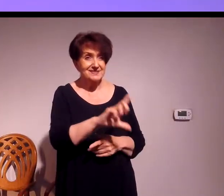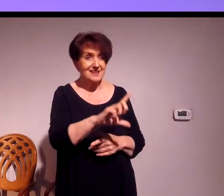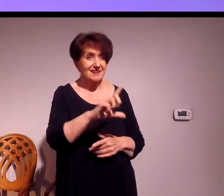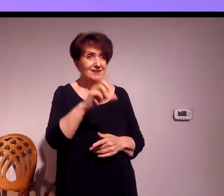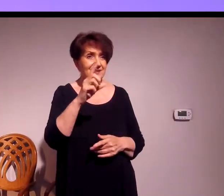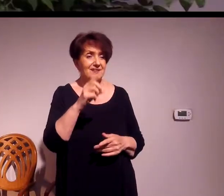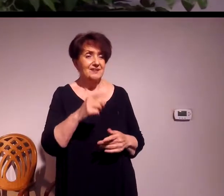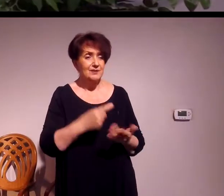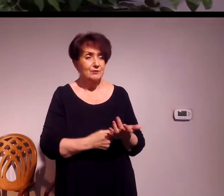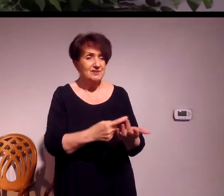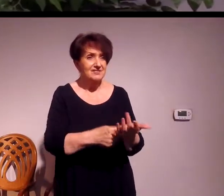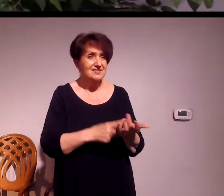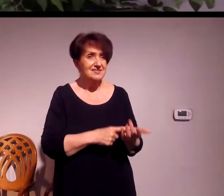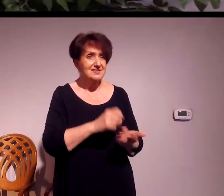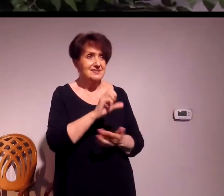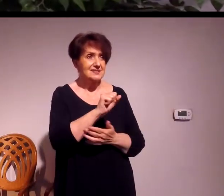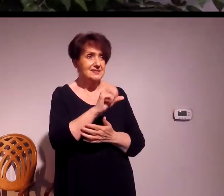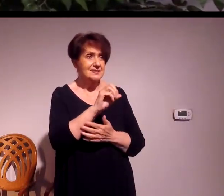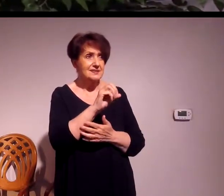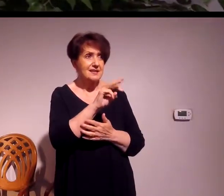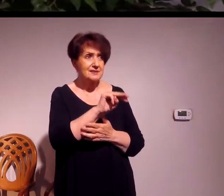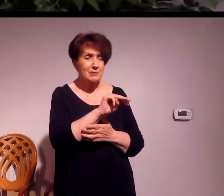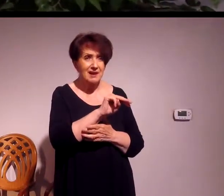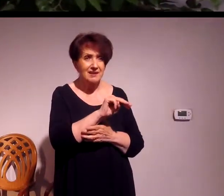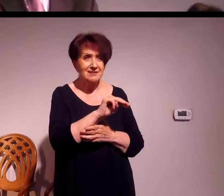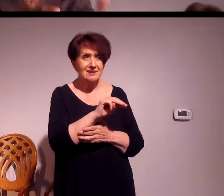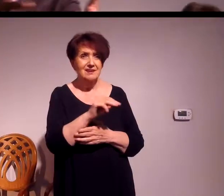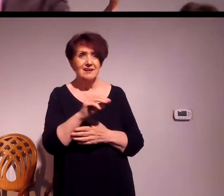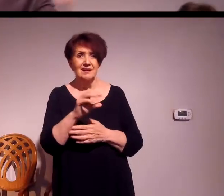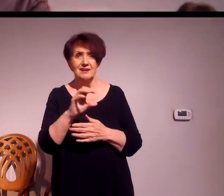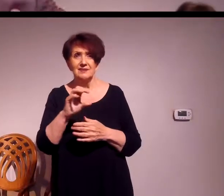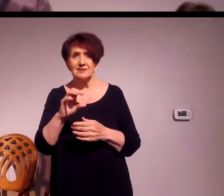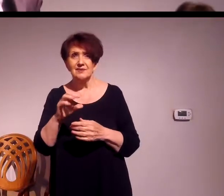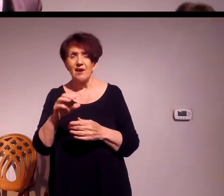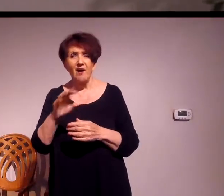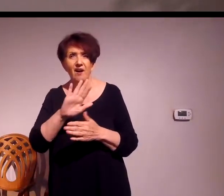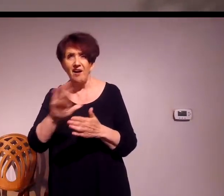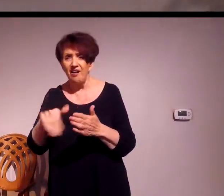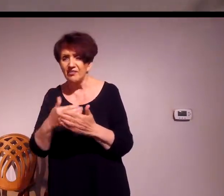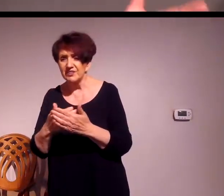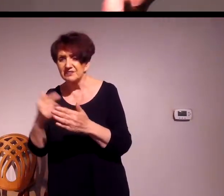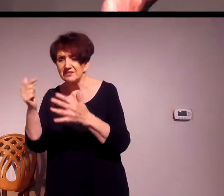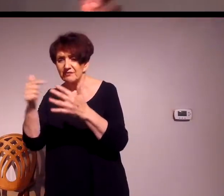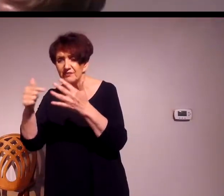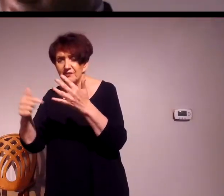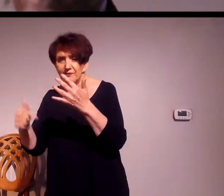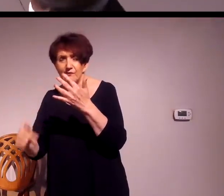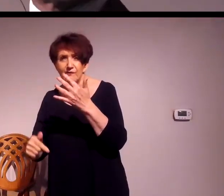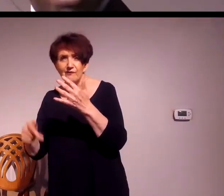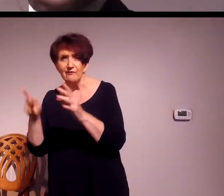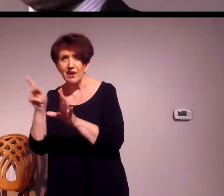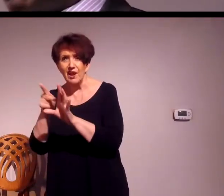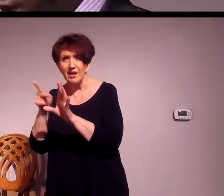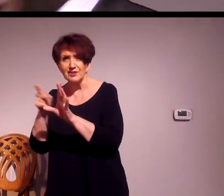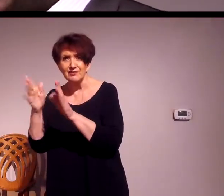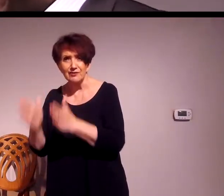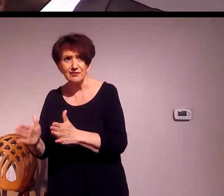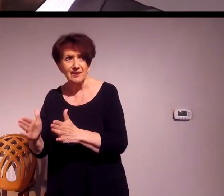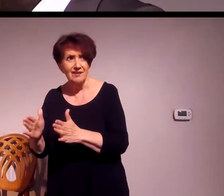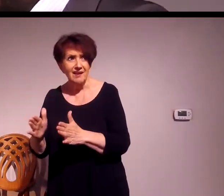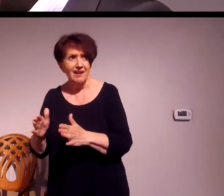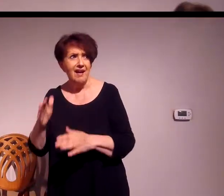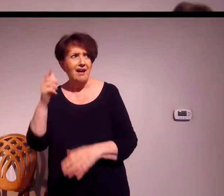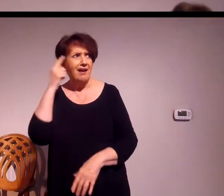of mind, and they were talking about Socrates and Plato and Jung and all kinds of people, I said, hey, this is my kind of